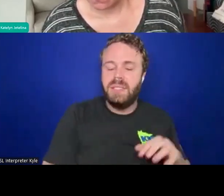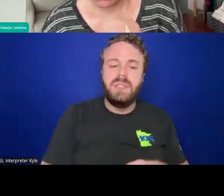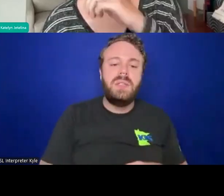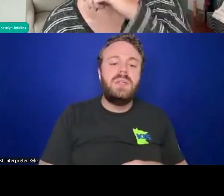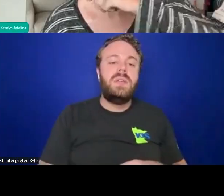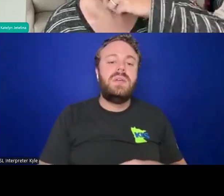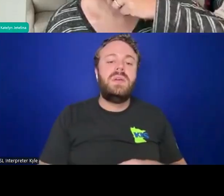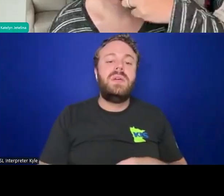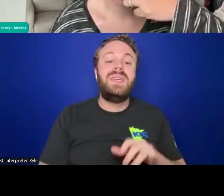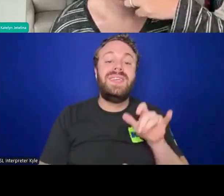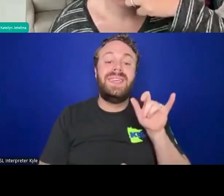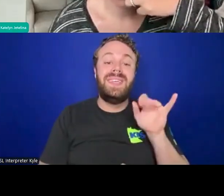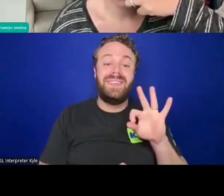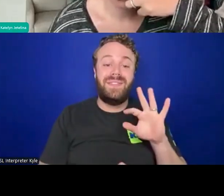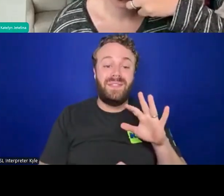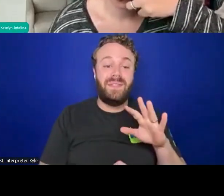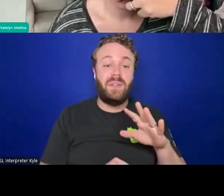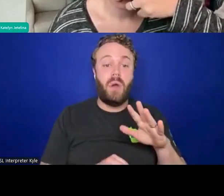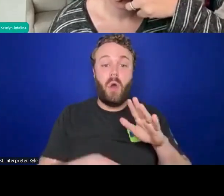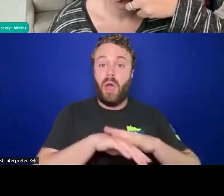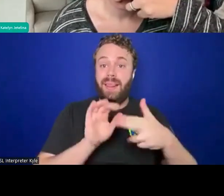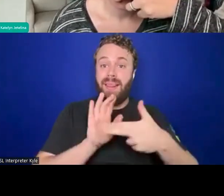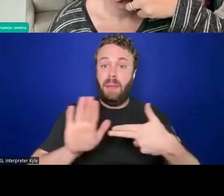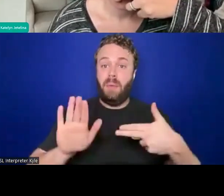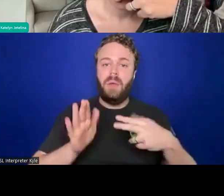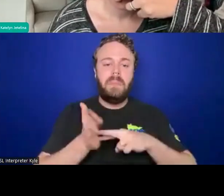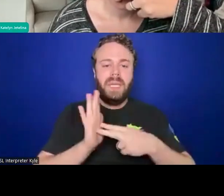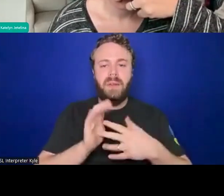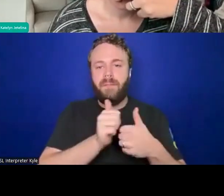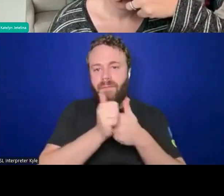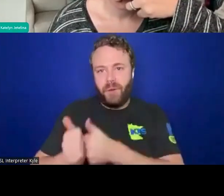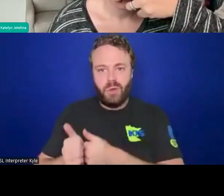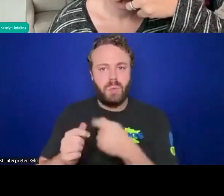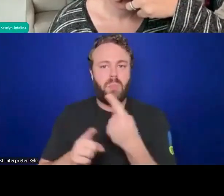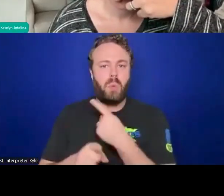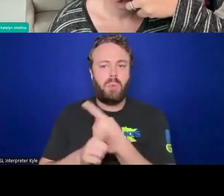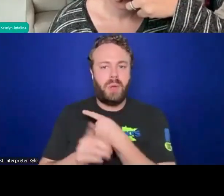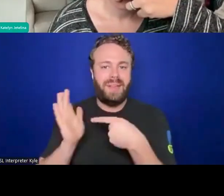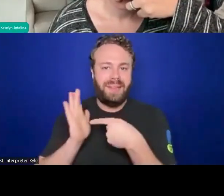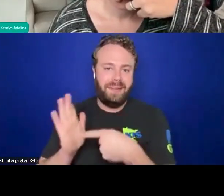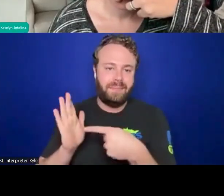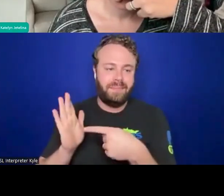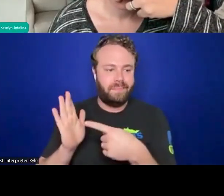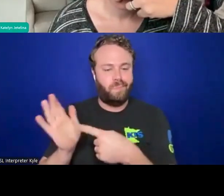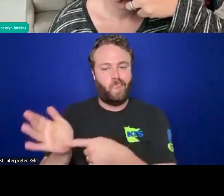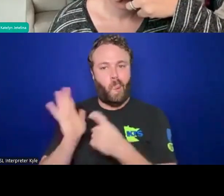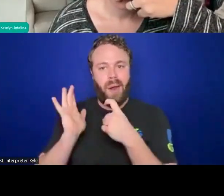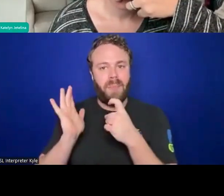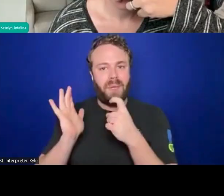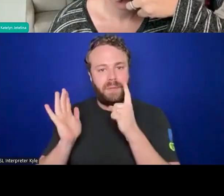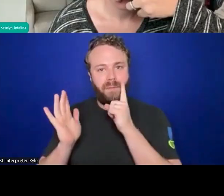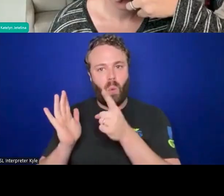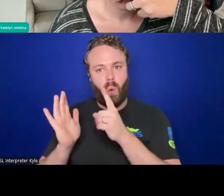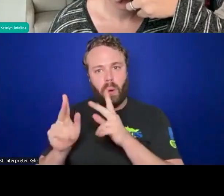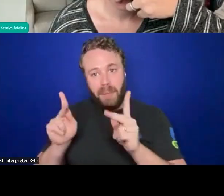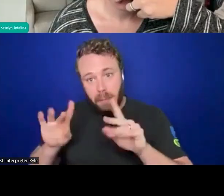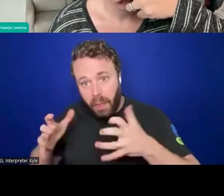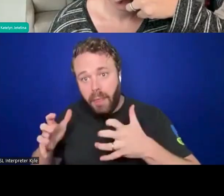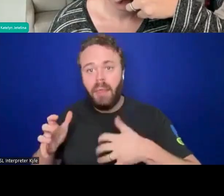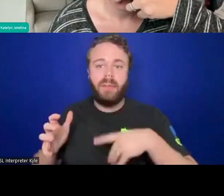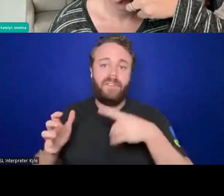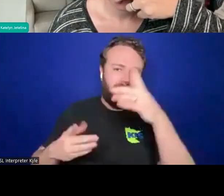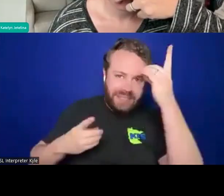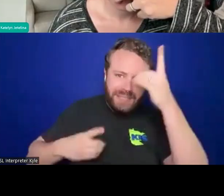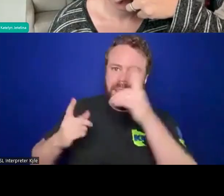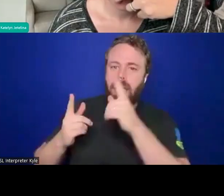for use, including the indicated disease and population. And so what happened with respect to the FDA